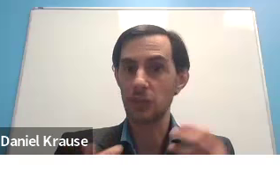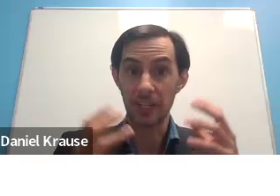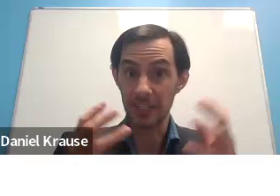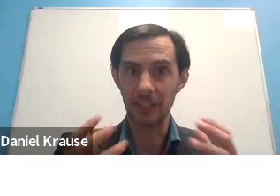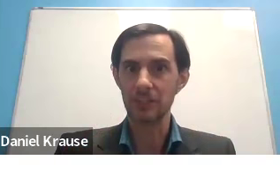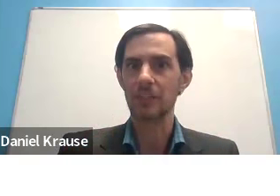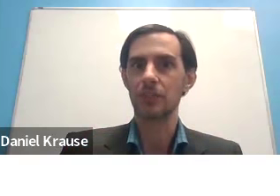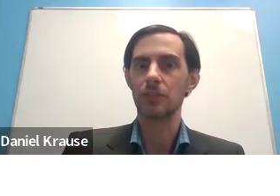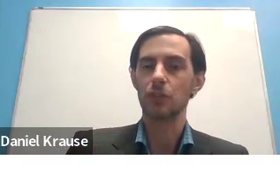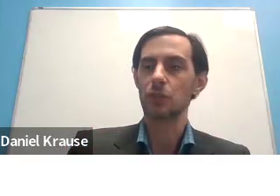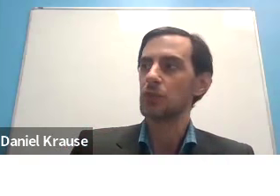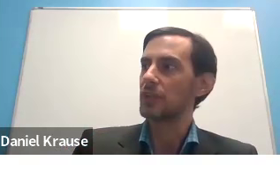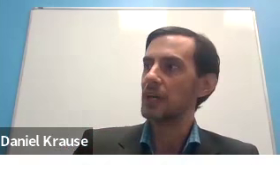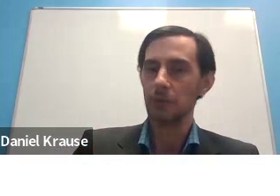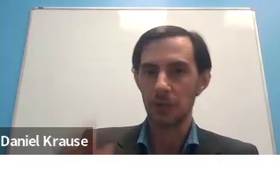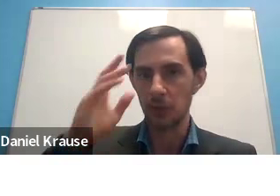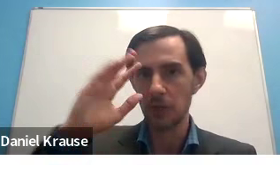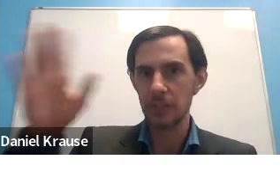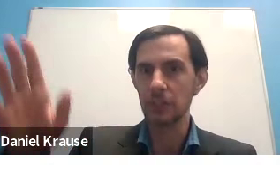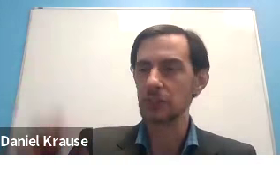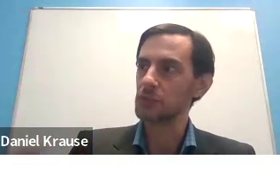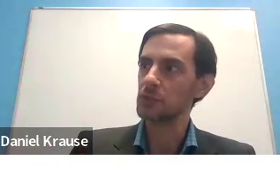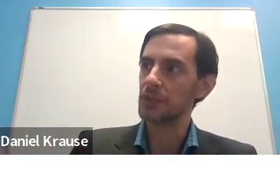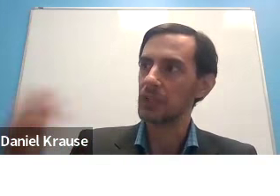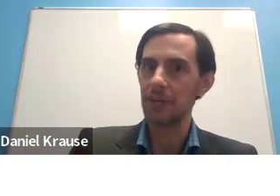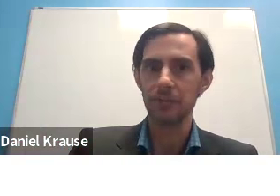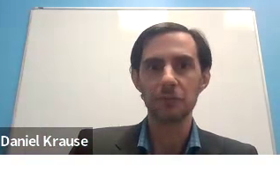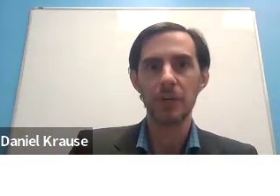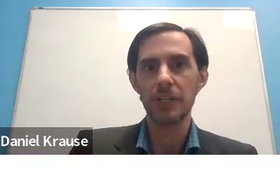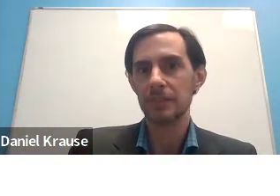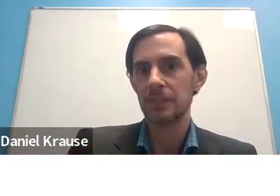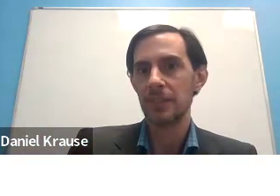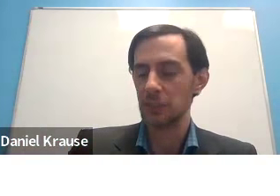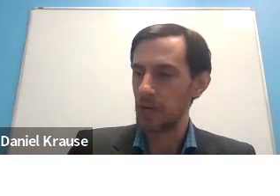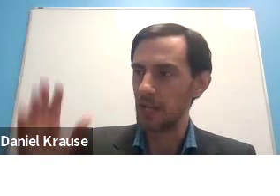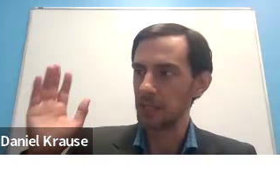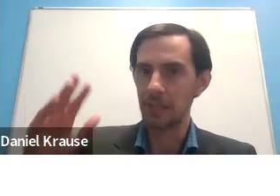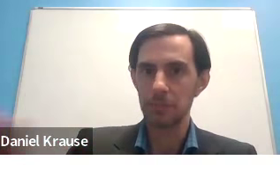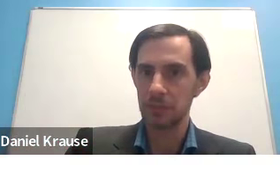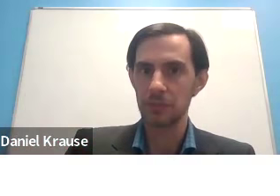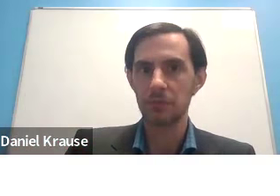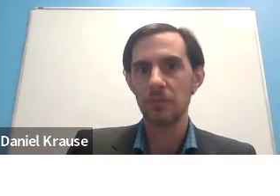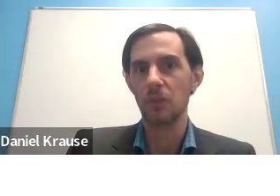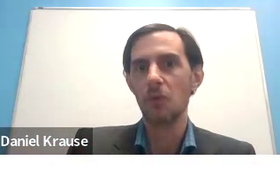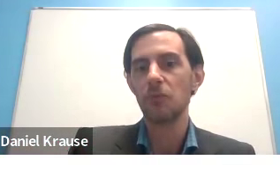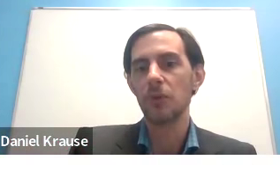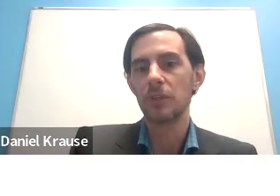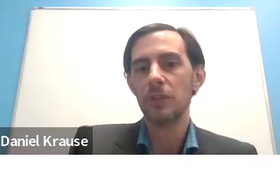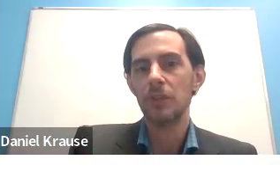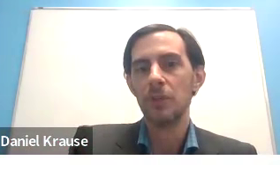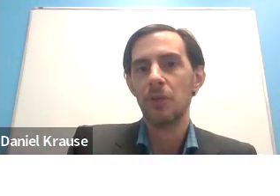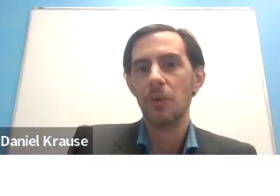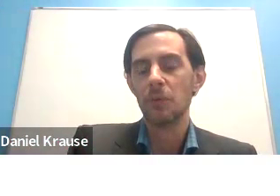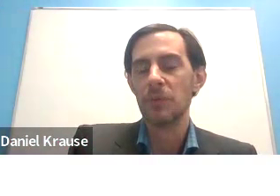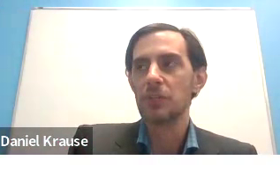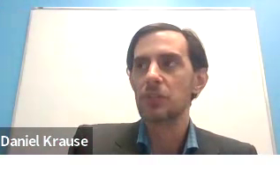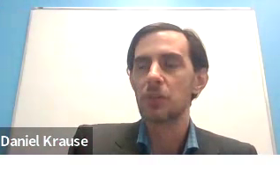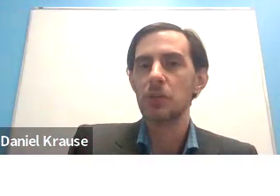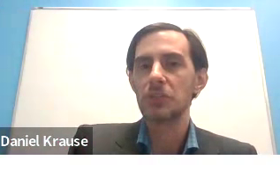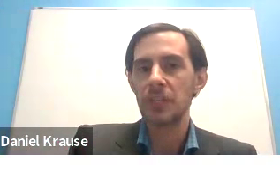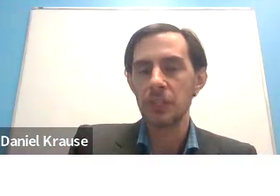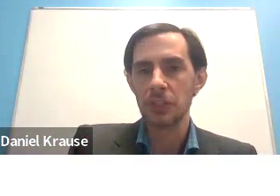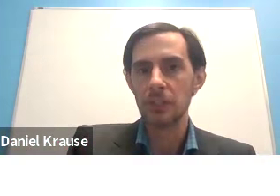budgeting to try to get these things under control. They'll either ignore it and just assume that they'll have enough money, just pile it up and just go for it, or